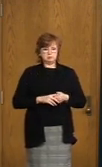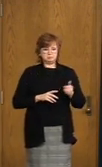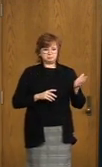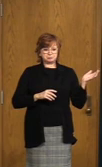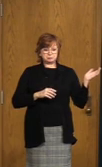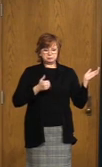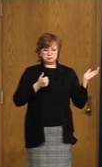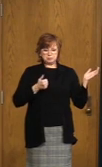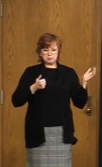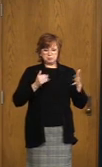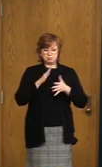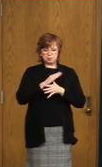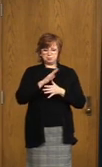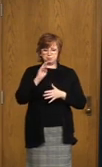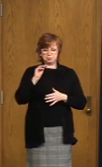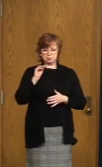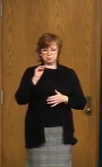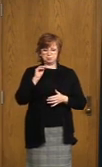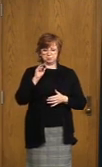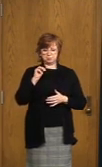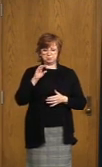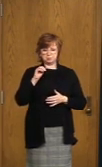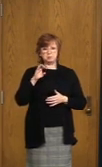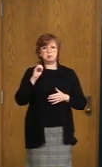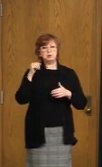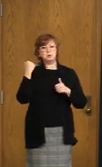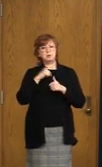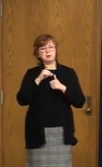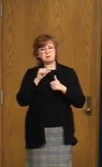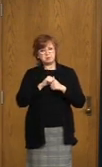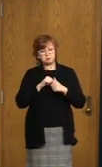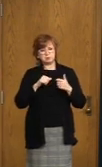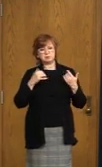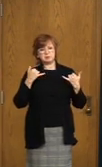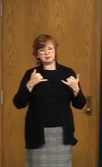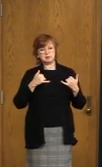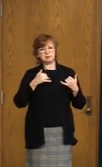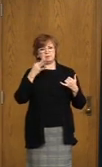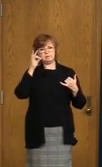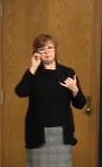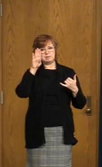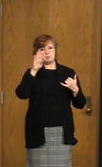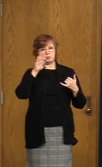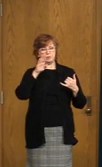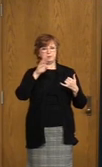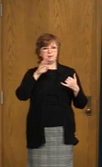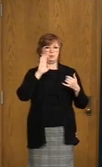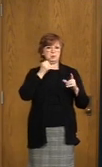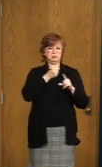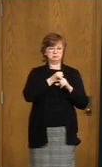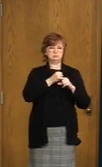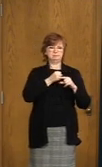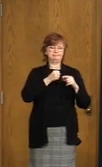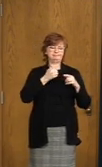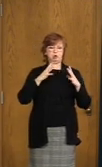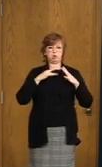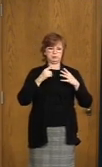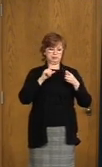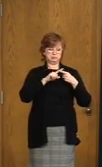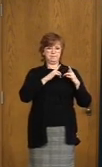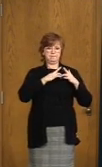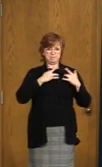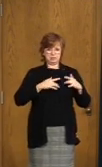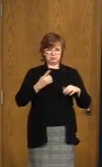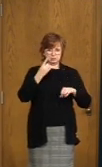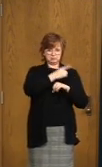was with respect to, there are a couple of holidays coming up throughout February. I believe Valentine's Day and then